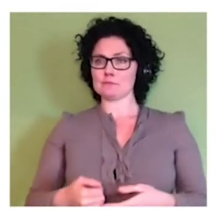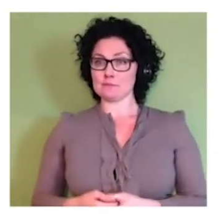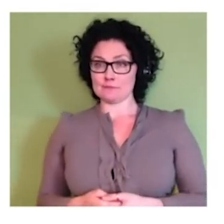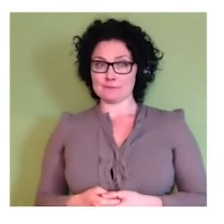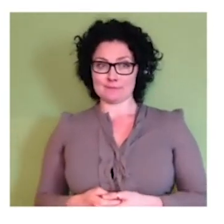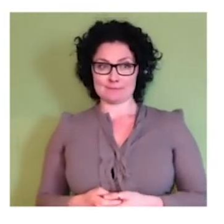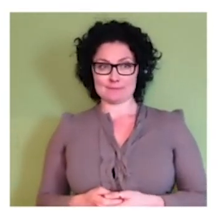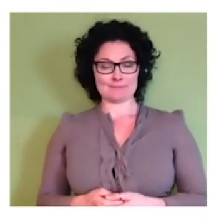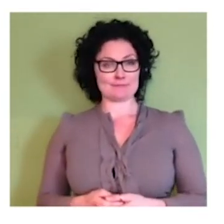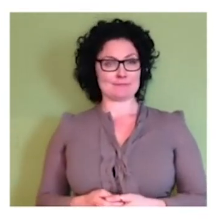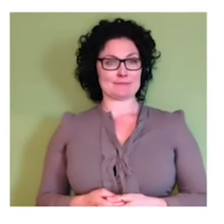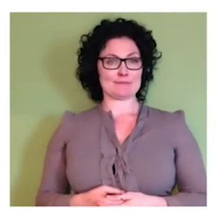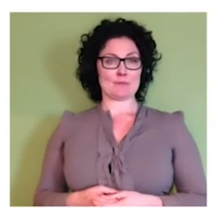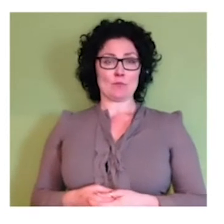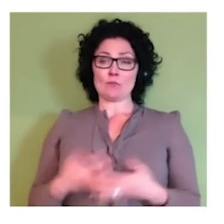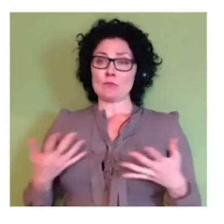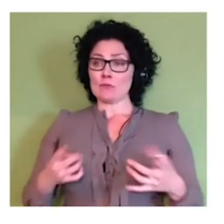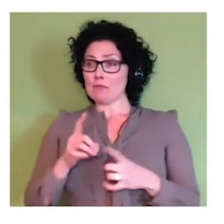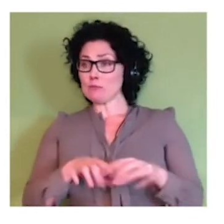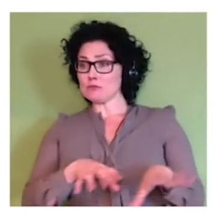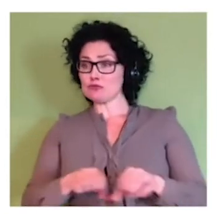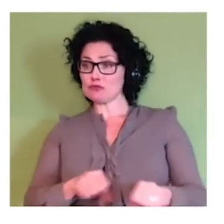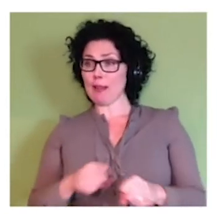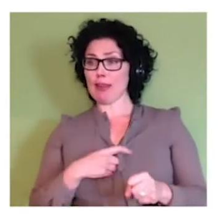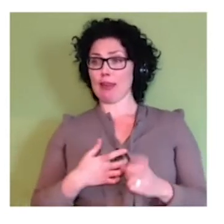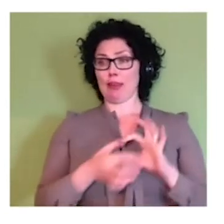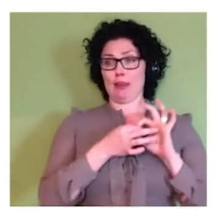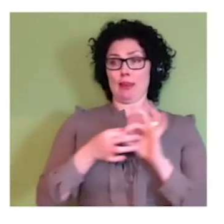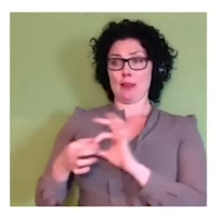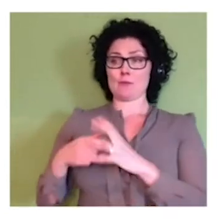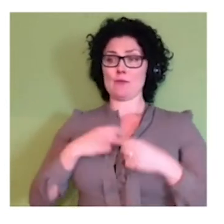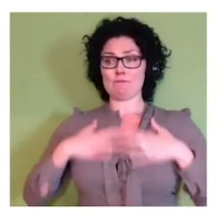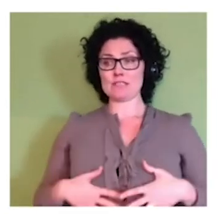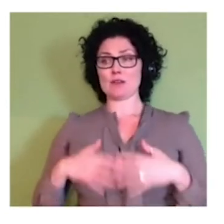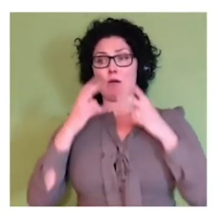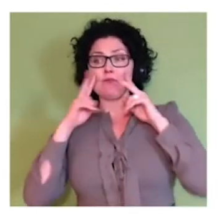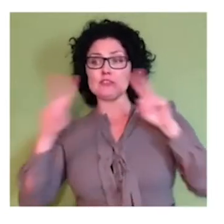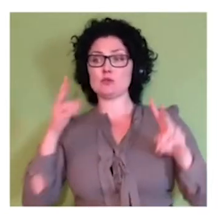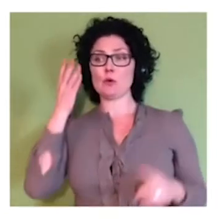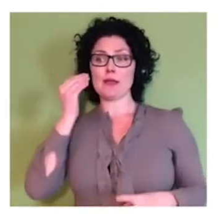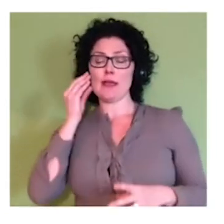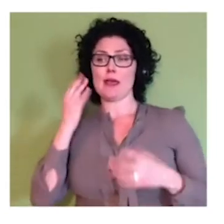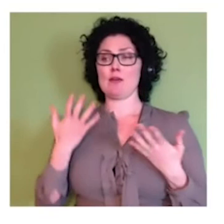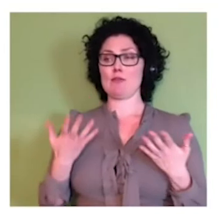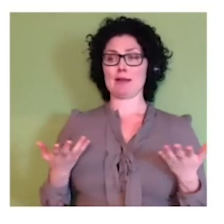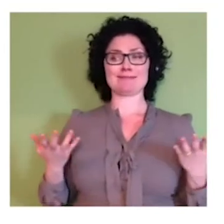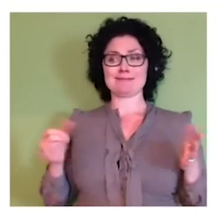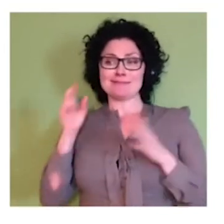accessibilities, such as struggling to participate in video calls with low quality sound.